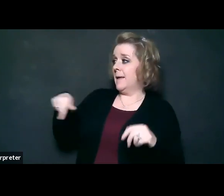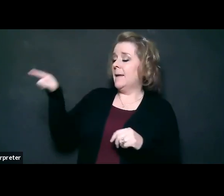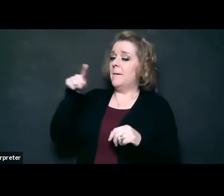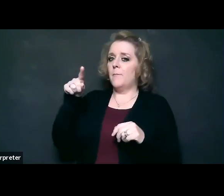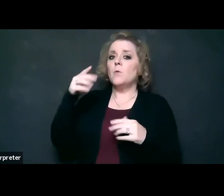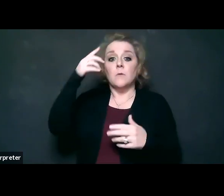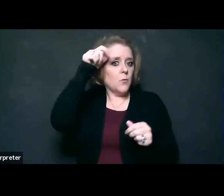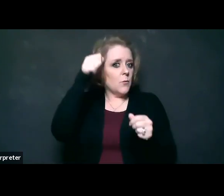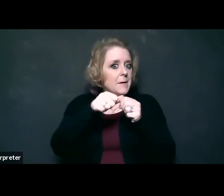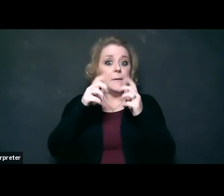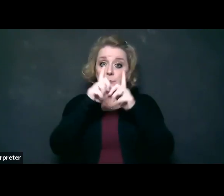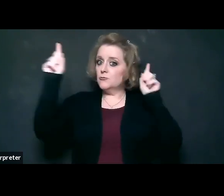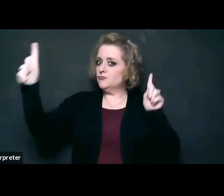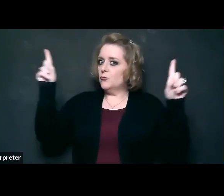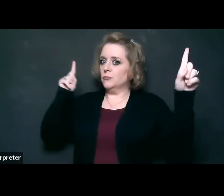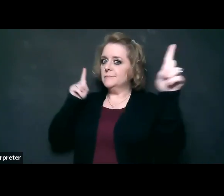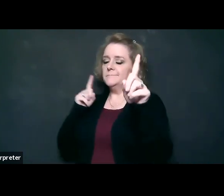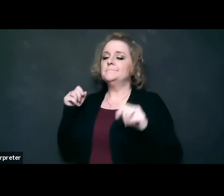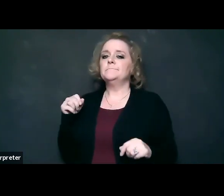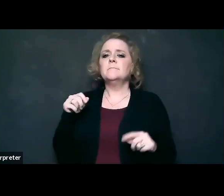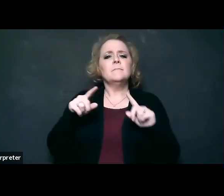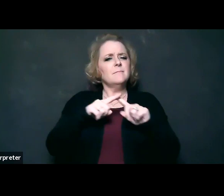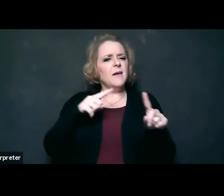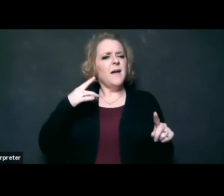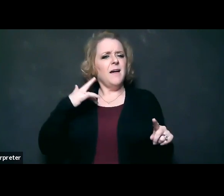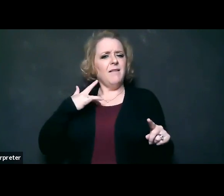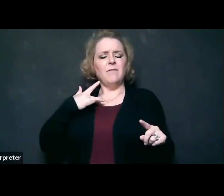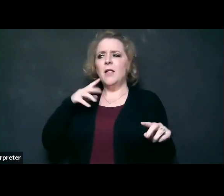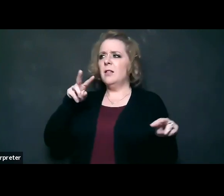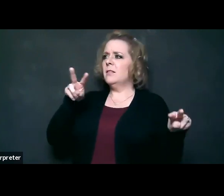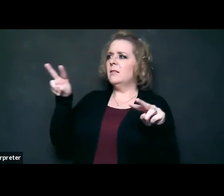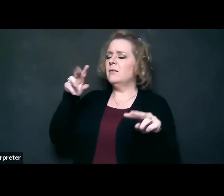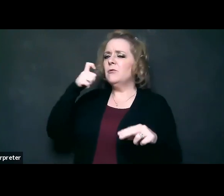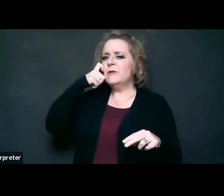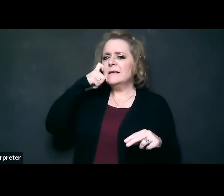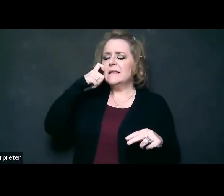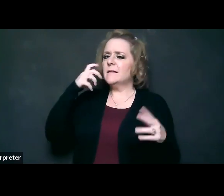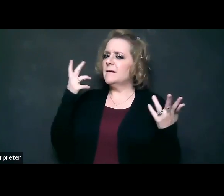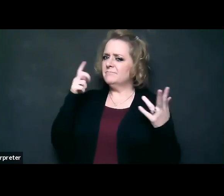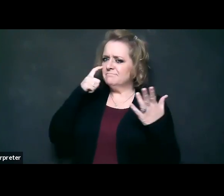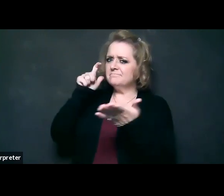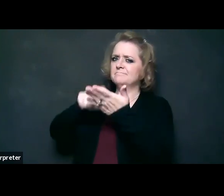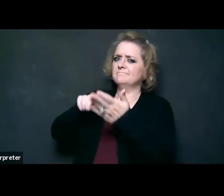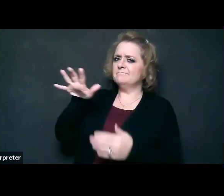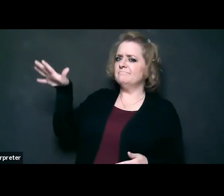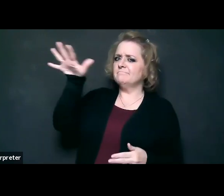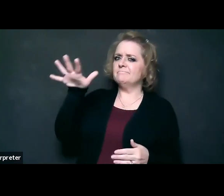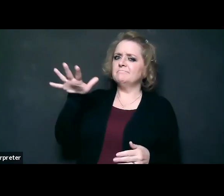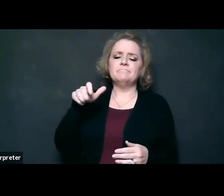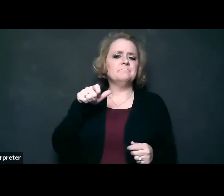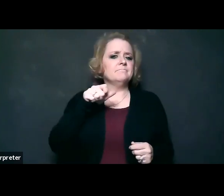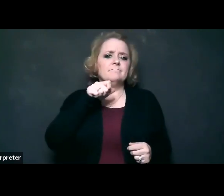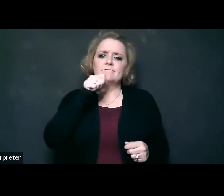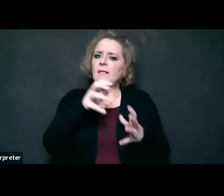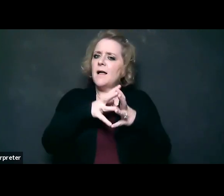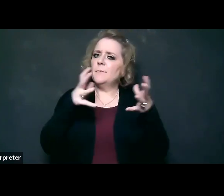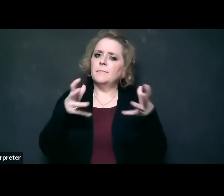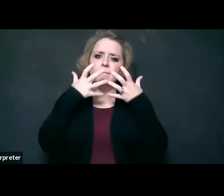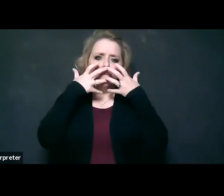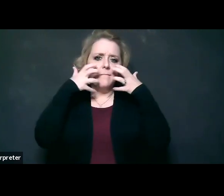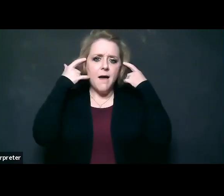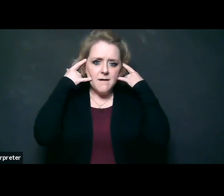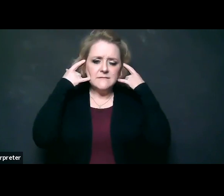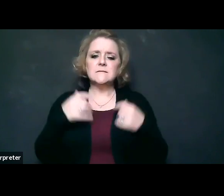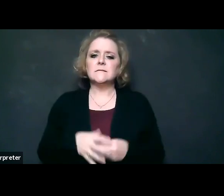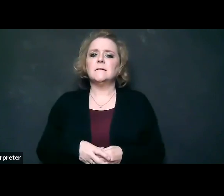social distancing. But what is very discouraging to me here lately is the lack of masks that is consistent. And as a pediatrician,